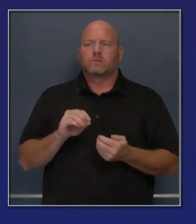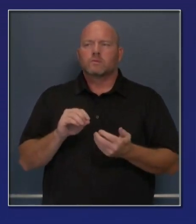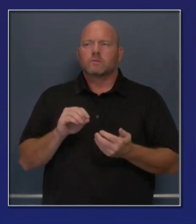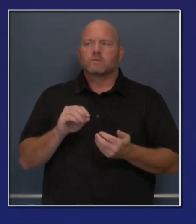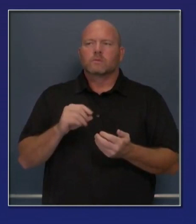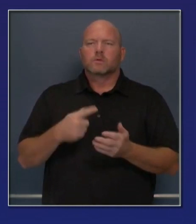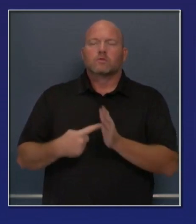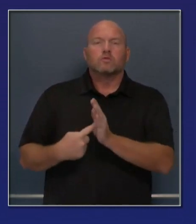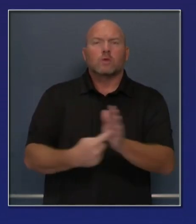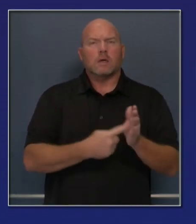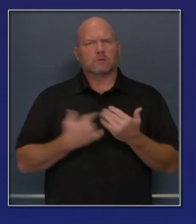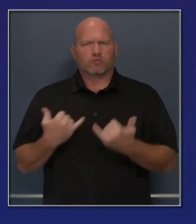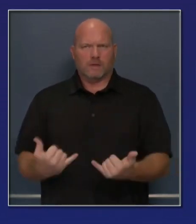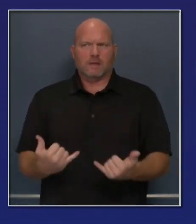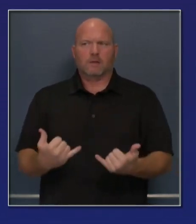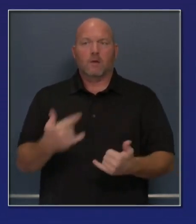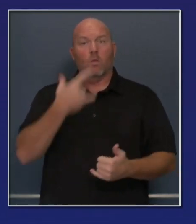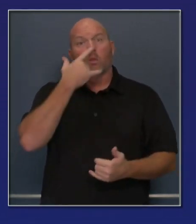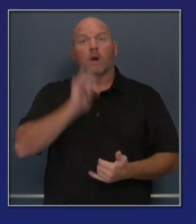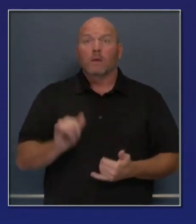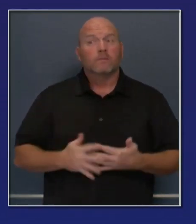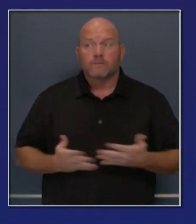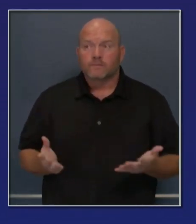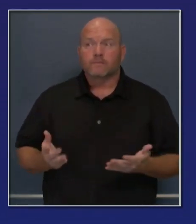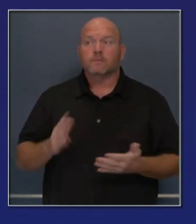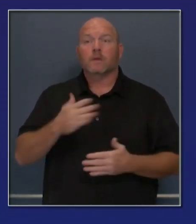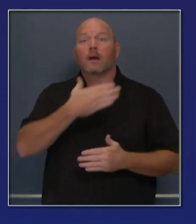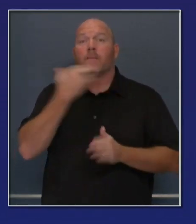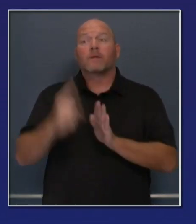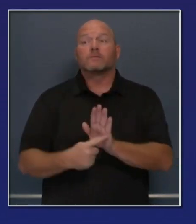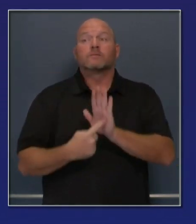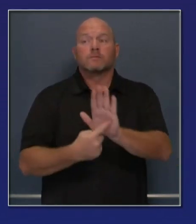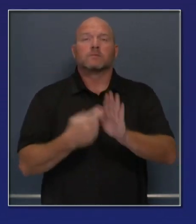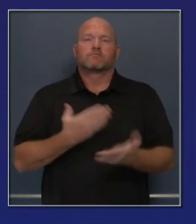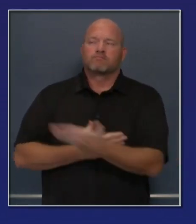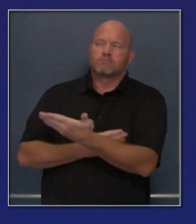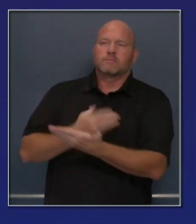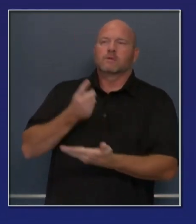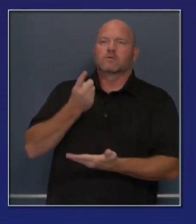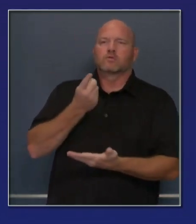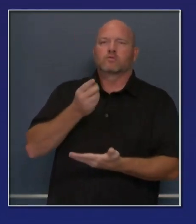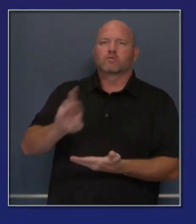here today. And again, no one better to do that than Dr. Galley.